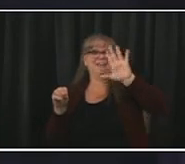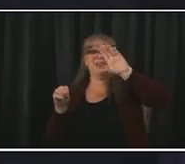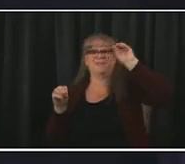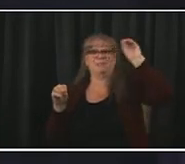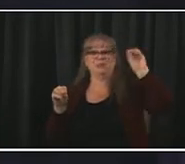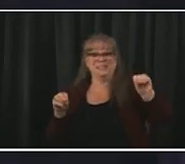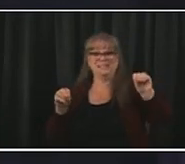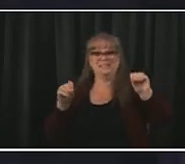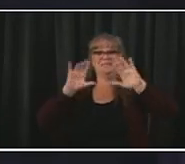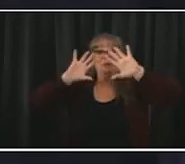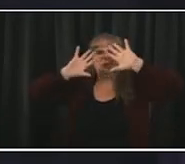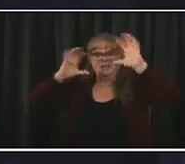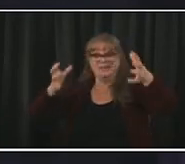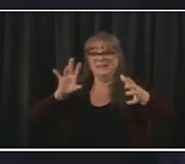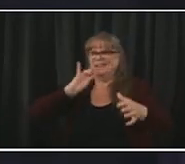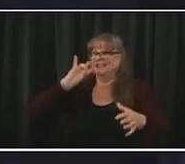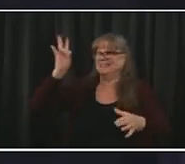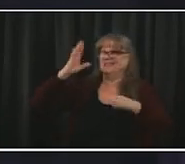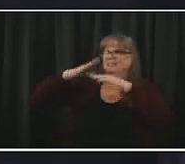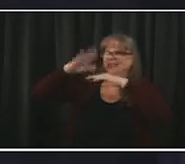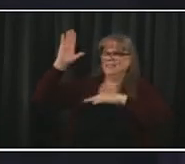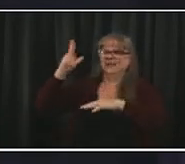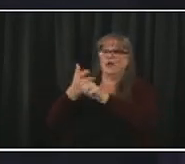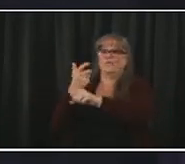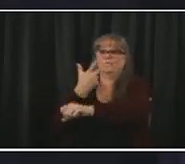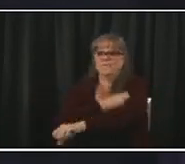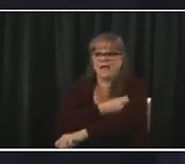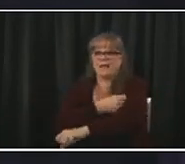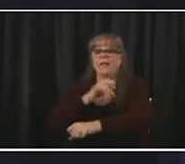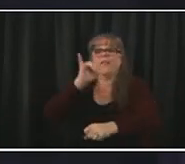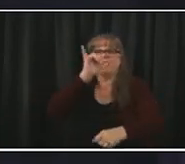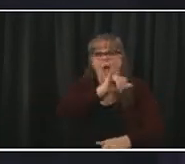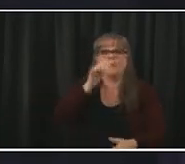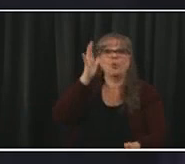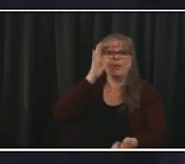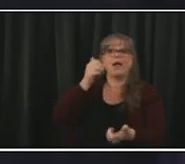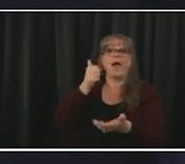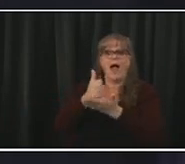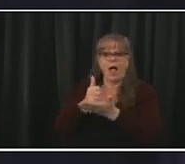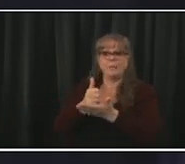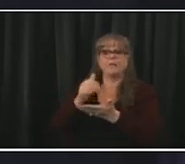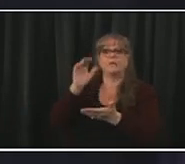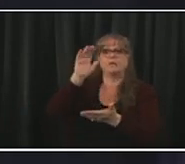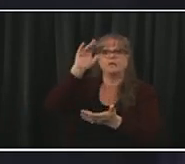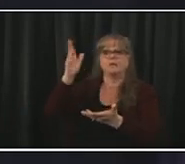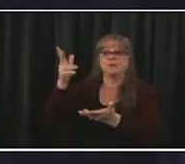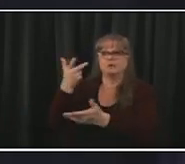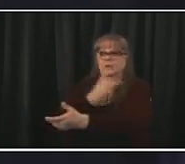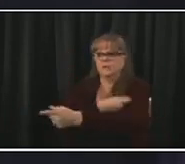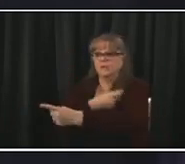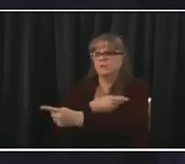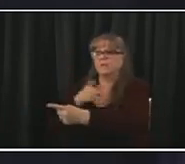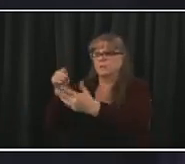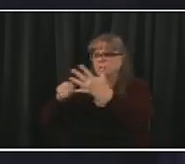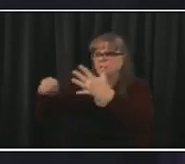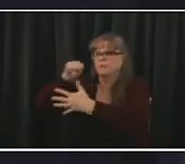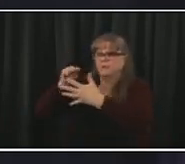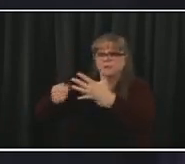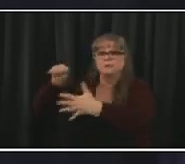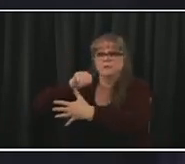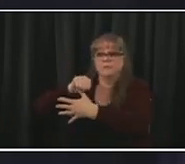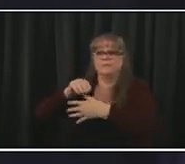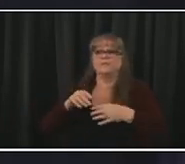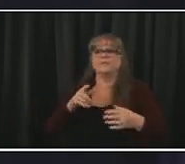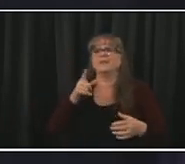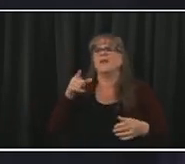more of a trickle in the month of March and April, but it is a very high priority trickle. So for those who are sitting on the sidelines, didn't sign